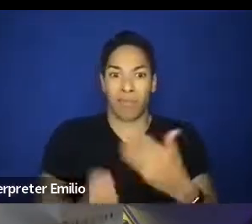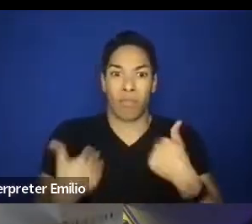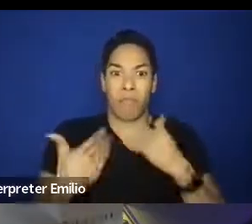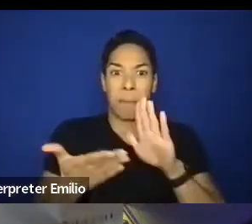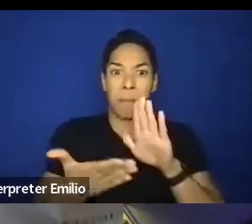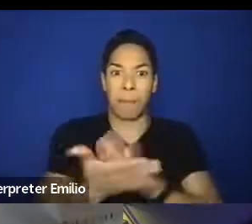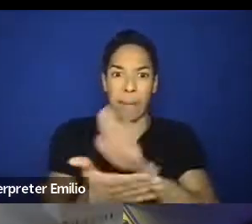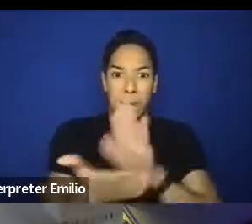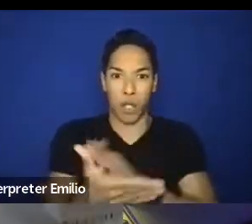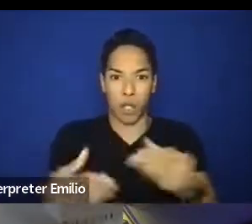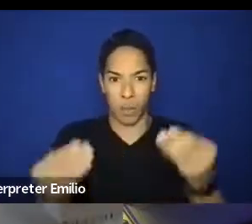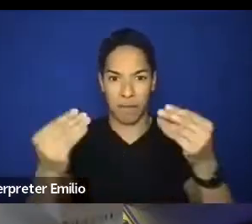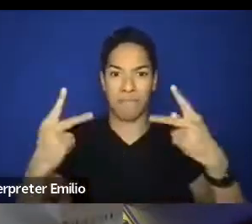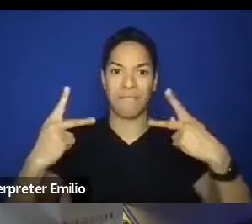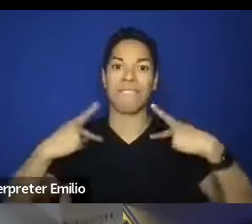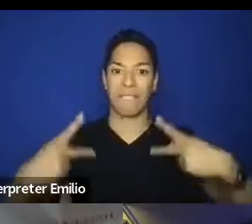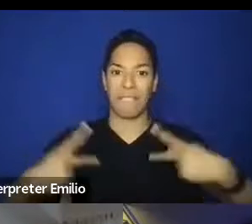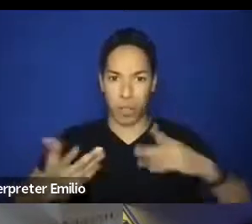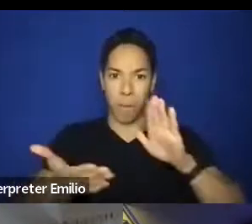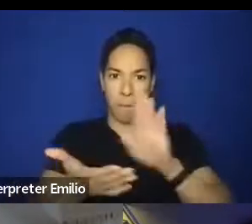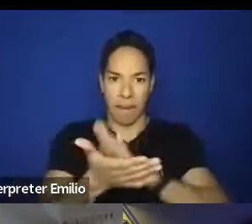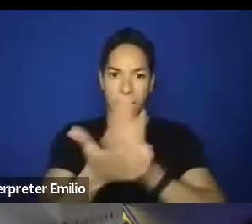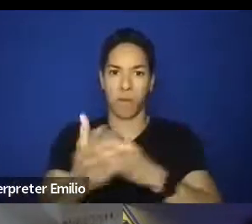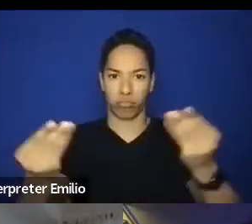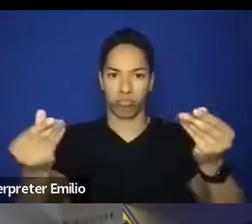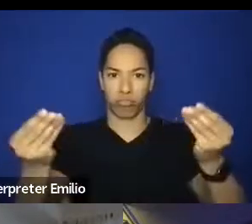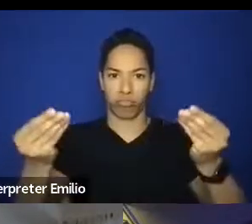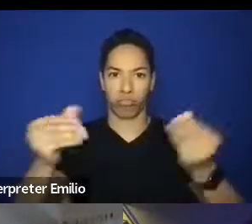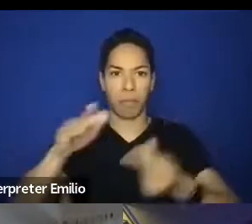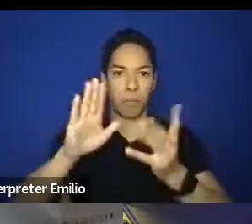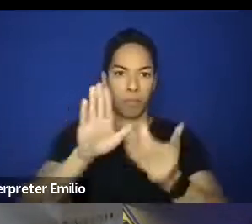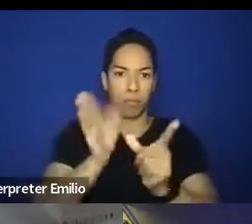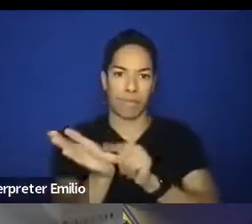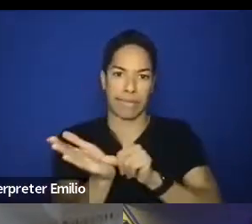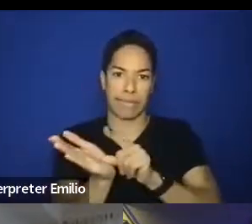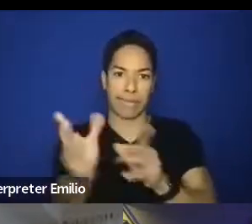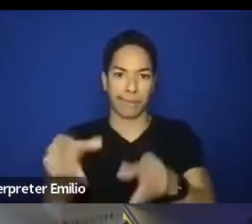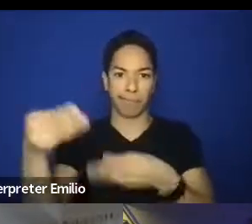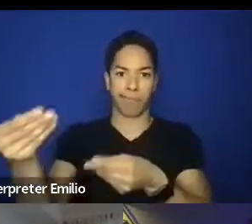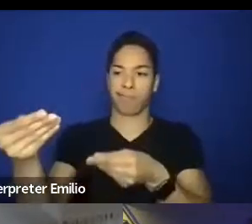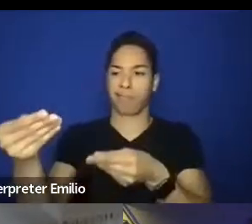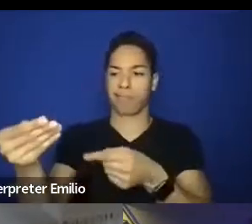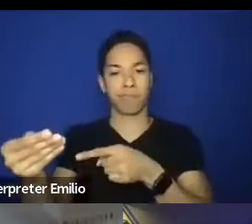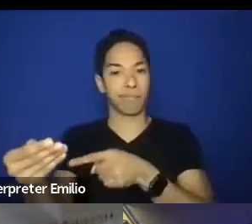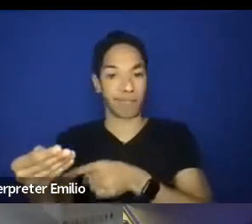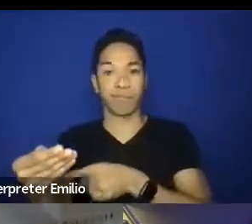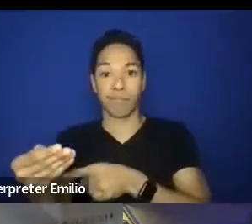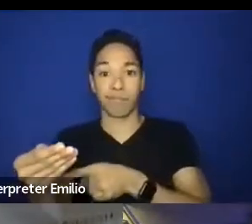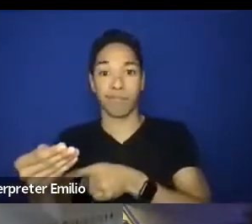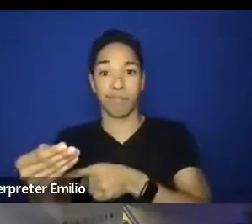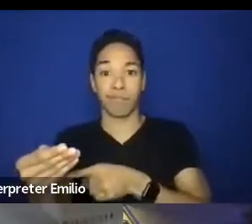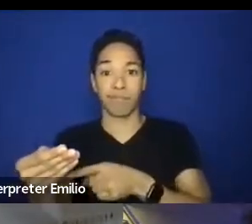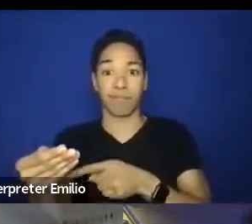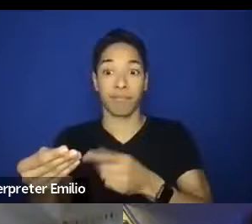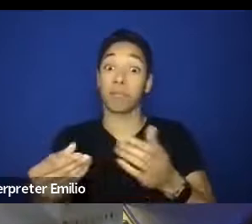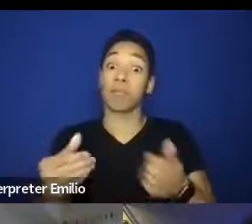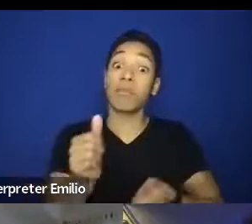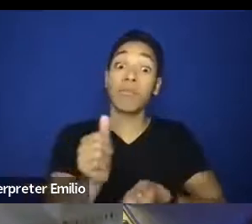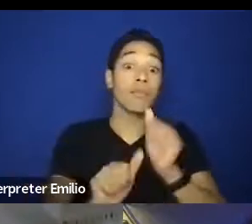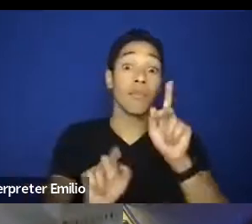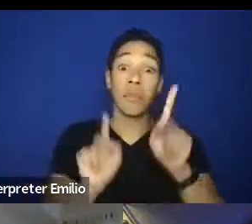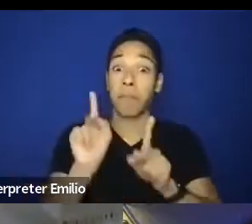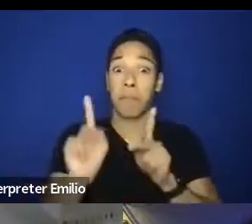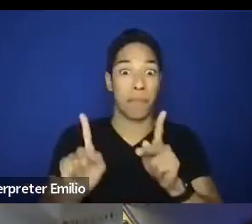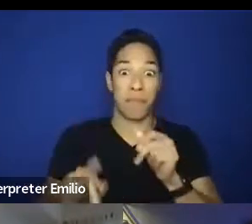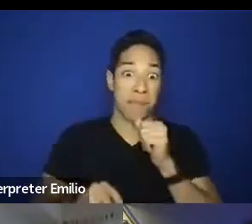paper, like actual physical copies of things, and you wouldn't have. most people wouldn't